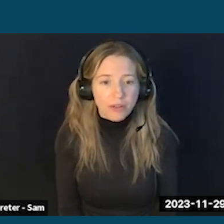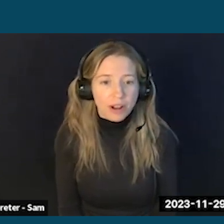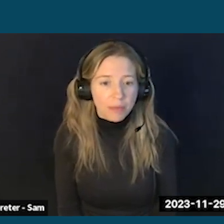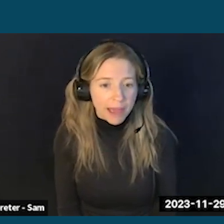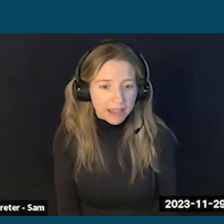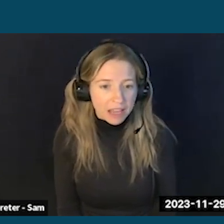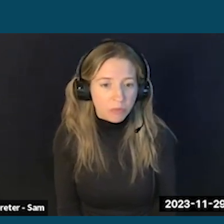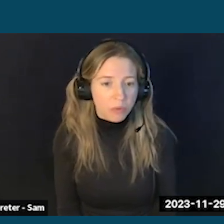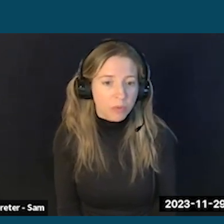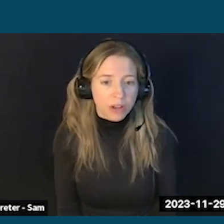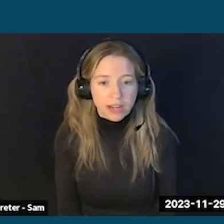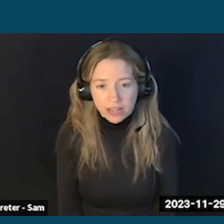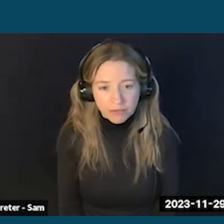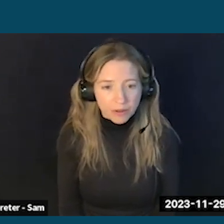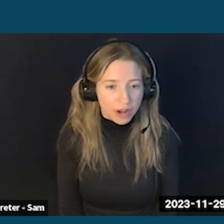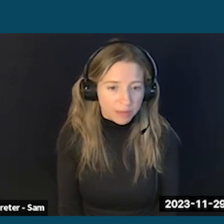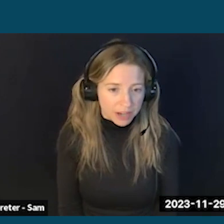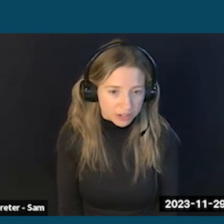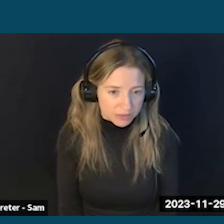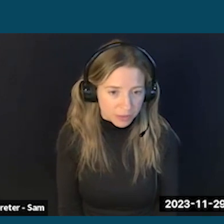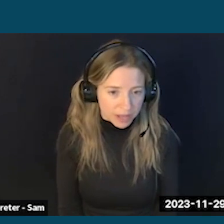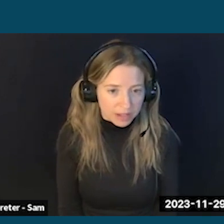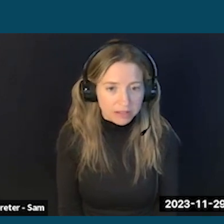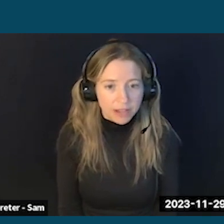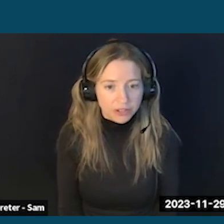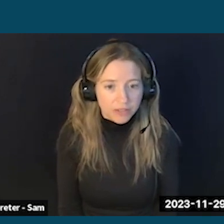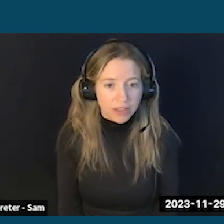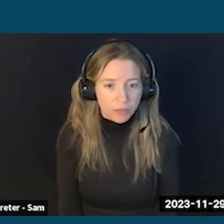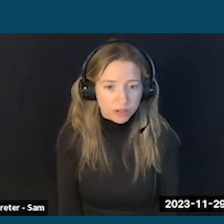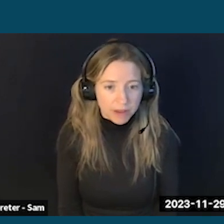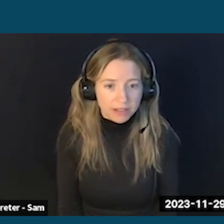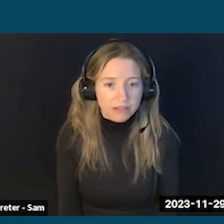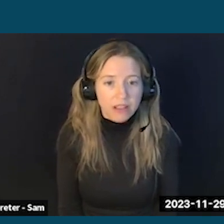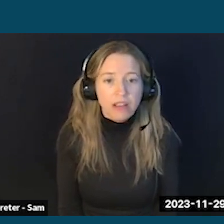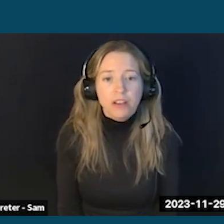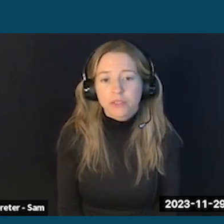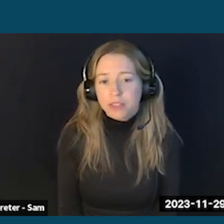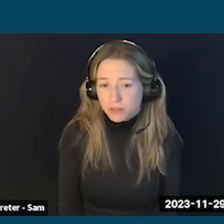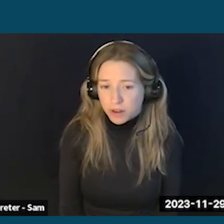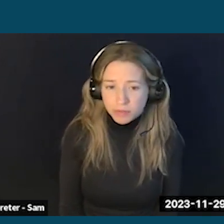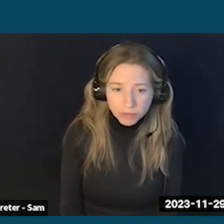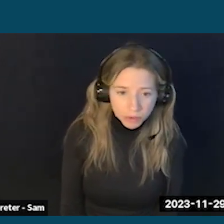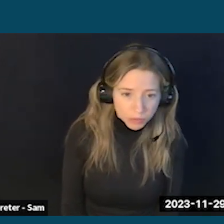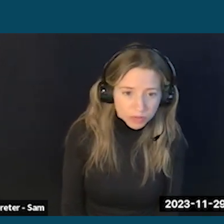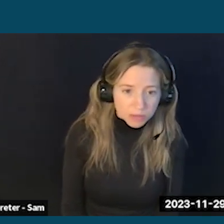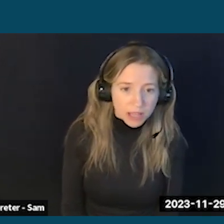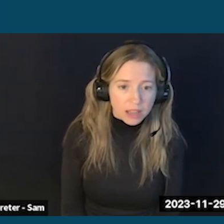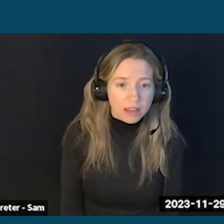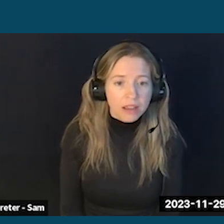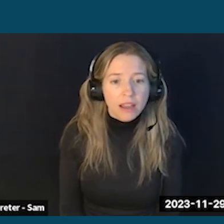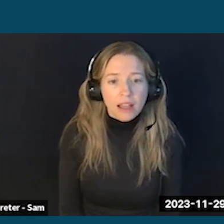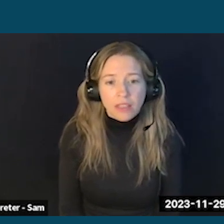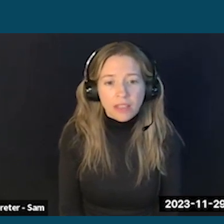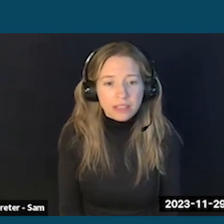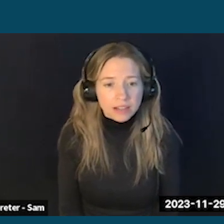figure out on the back end what we were going to need for accommodations for me to make sure everything worked best. So they described the room to